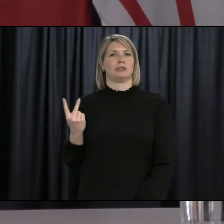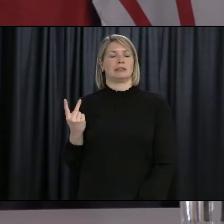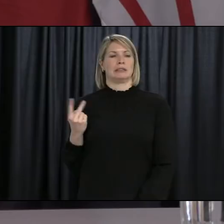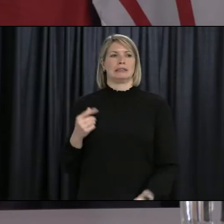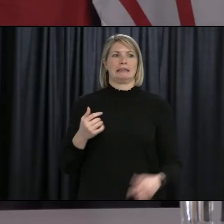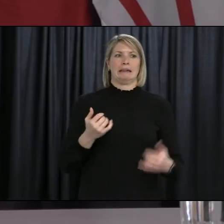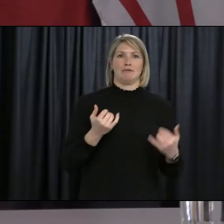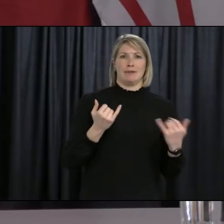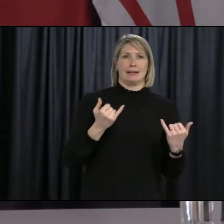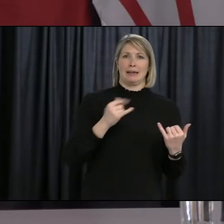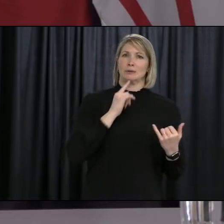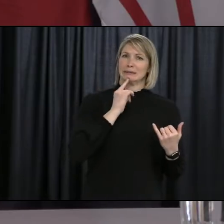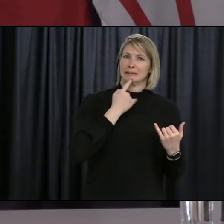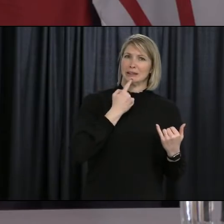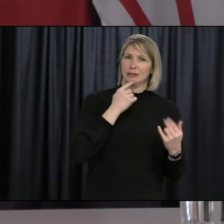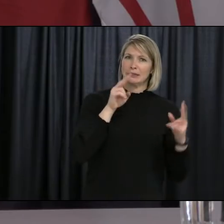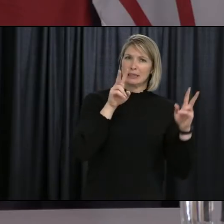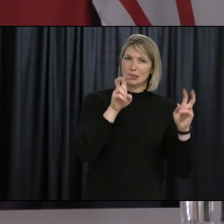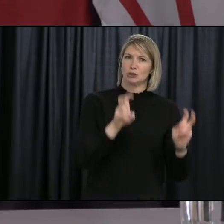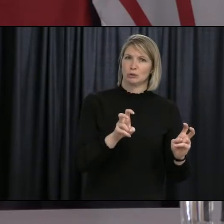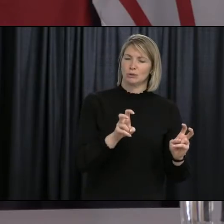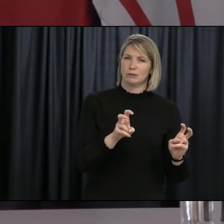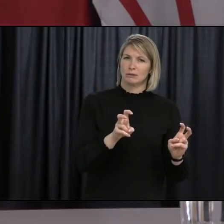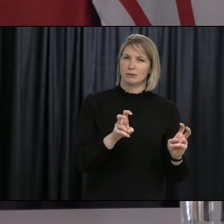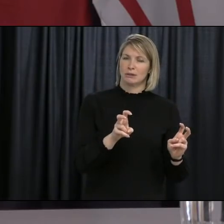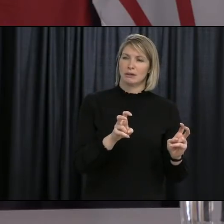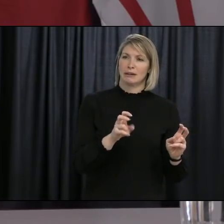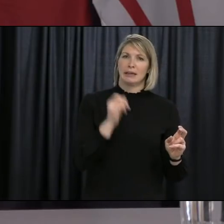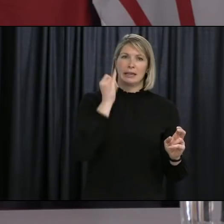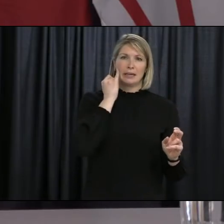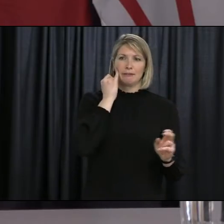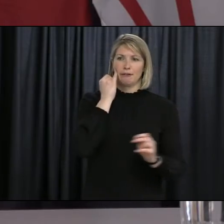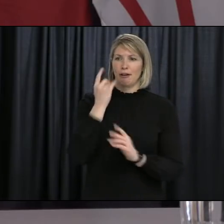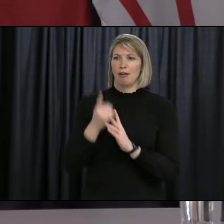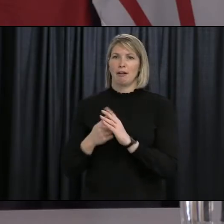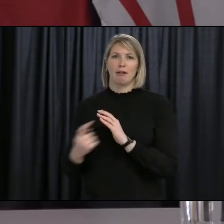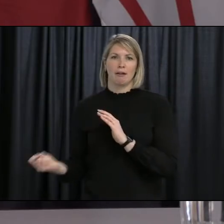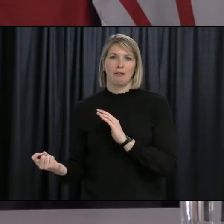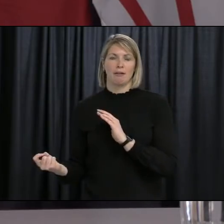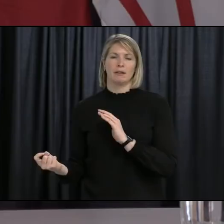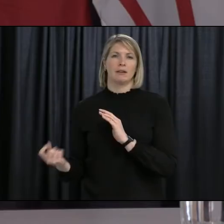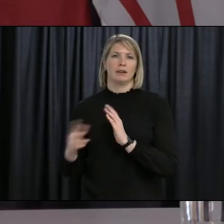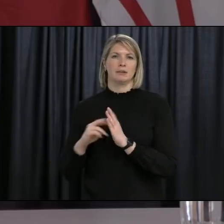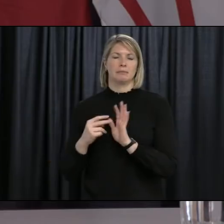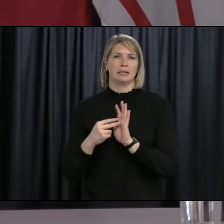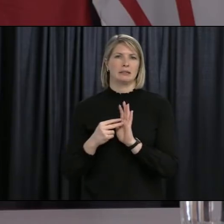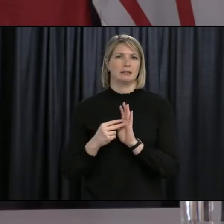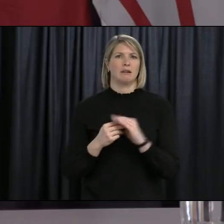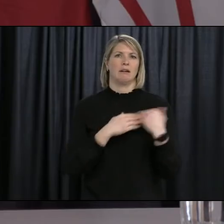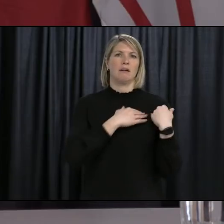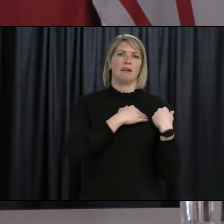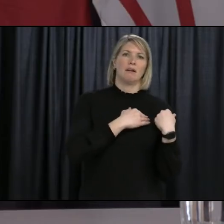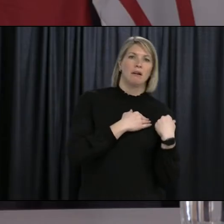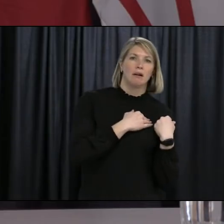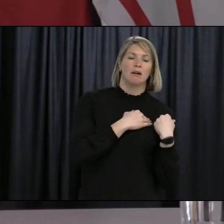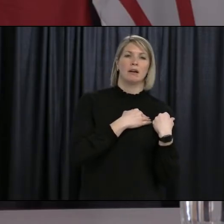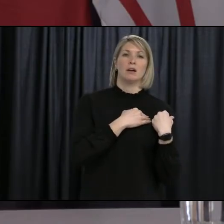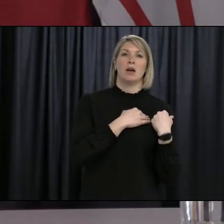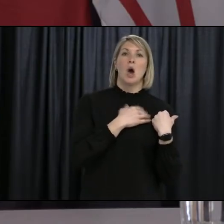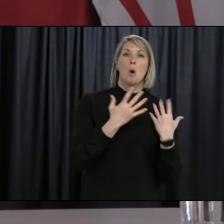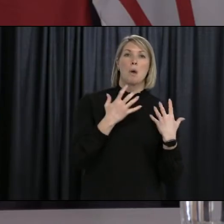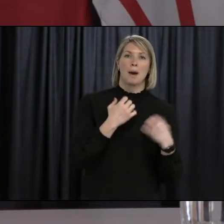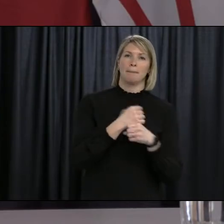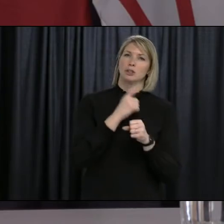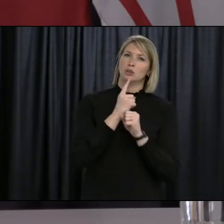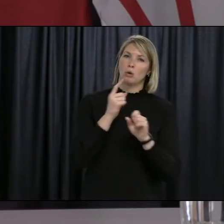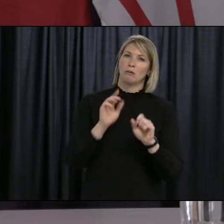it. Also recognize what an impact it has on the families and the uncertainty, and as a result, no different